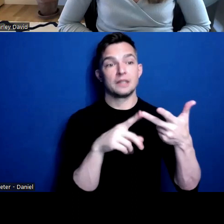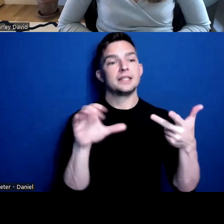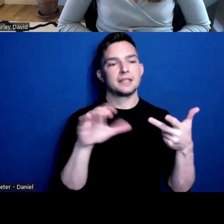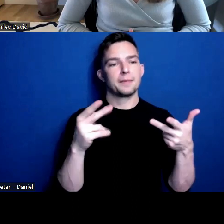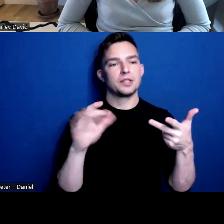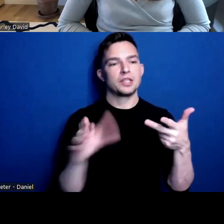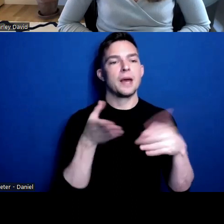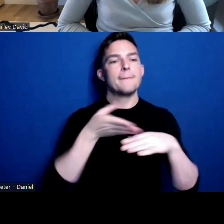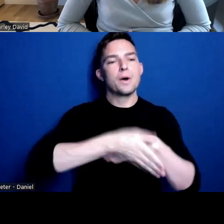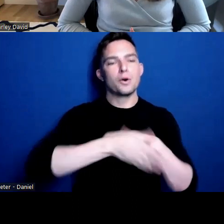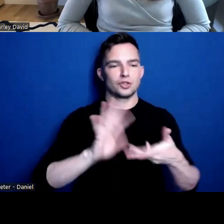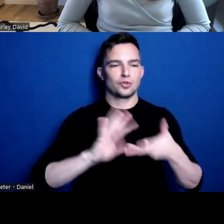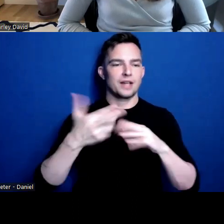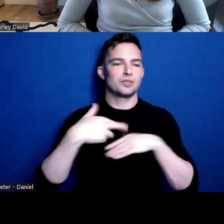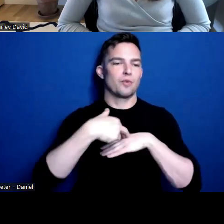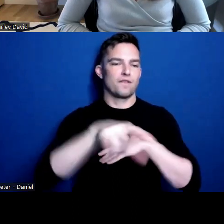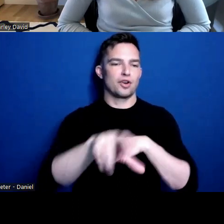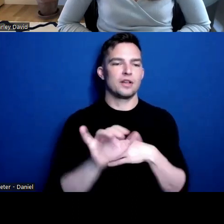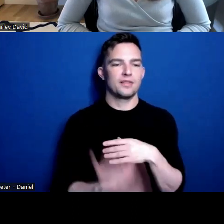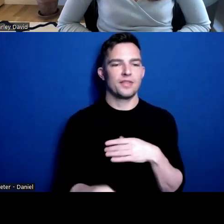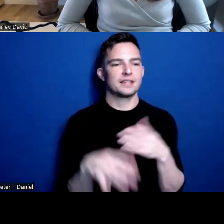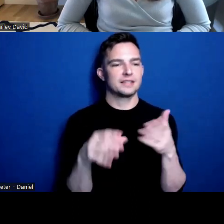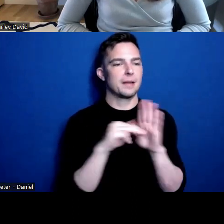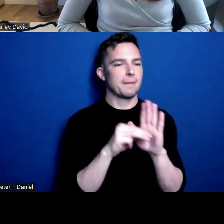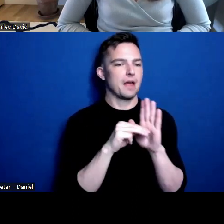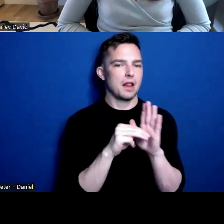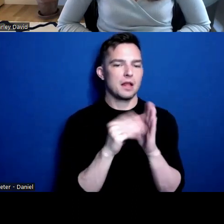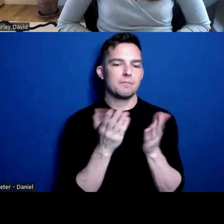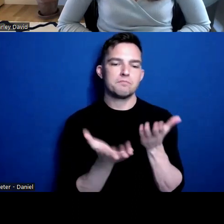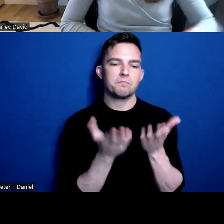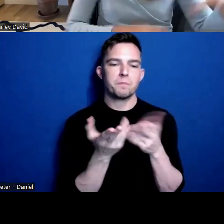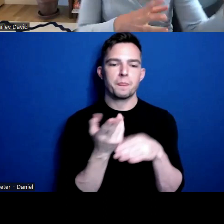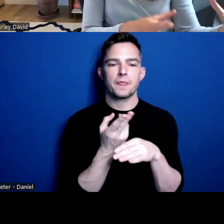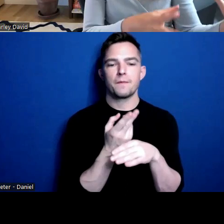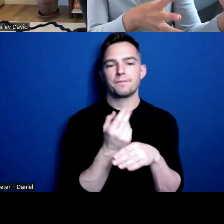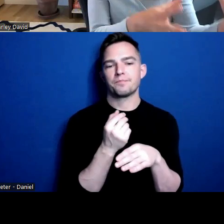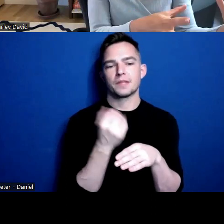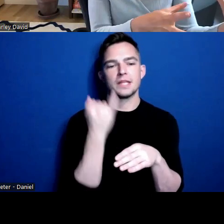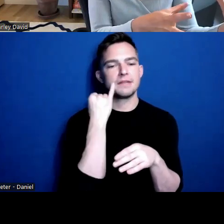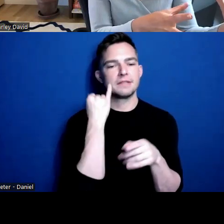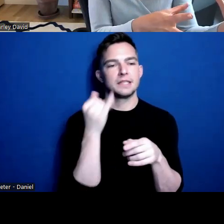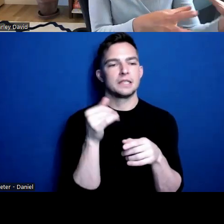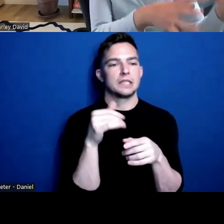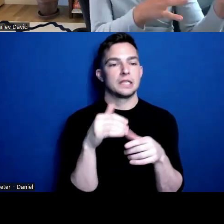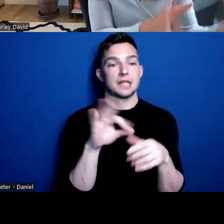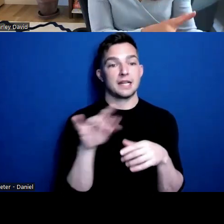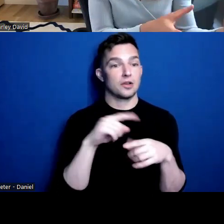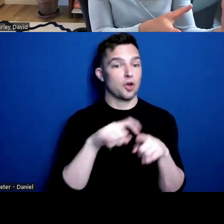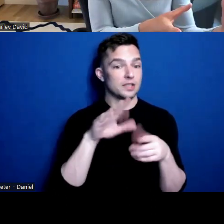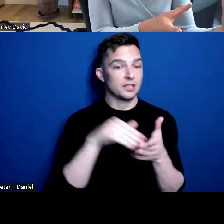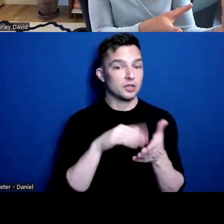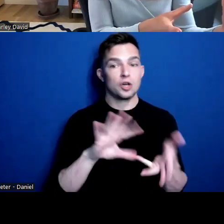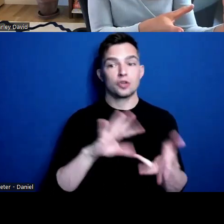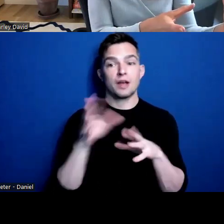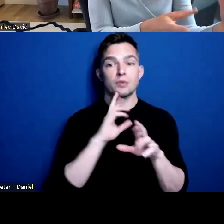as post-crisis referrals. This would be the model states might use if the existing 988 call centers and crisis